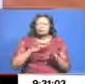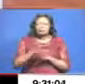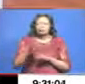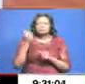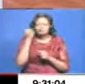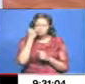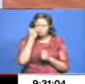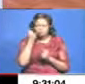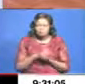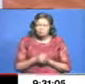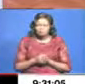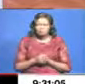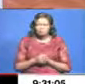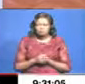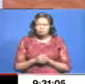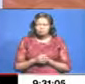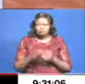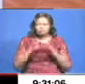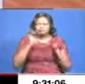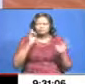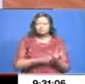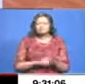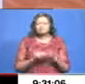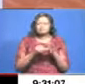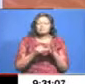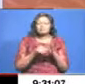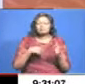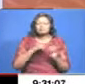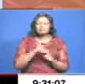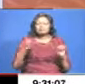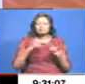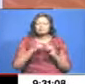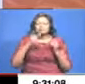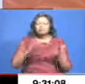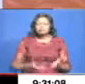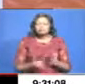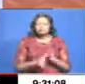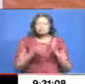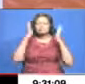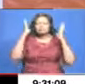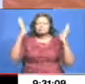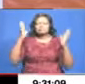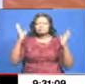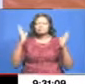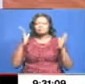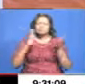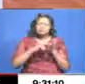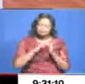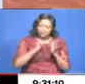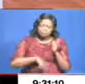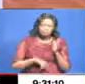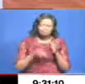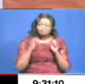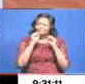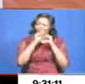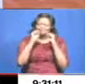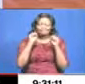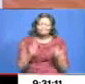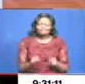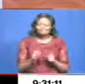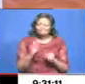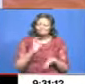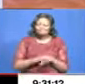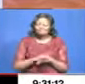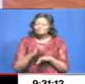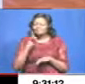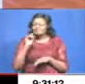time, it was not a problem for us. It has now emerged as a problem, which means we don't have those systems of collecting data